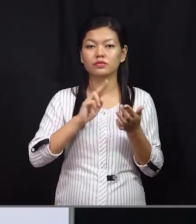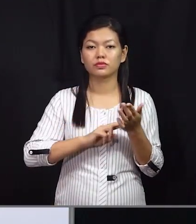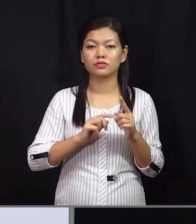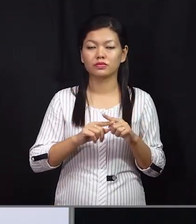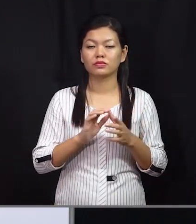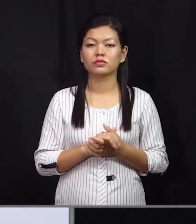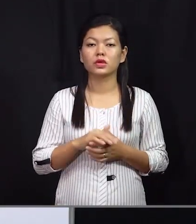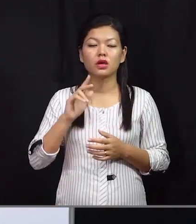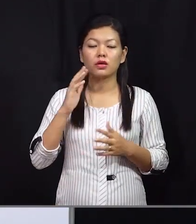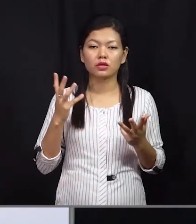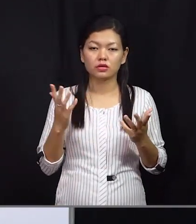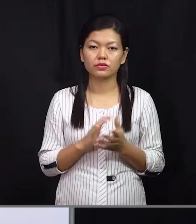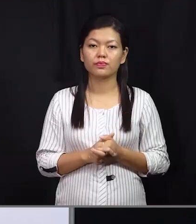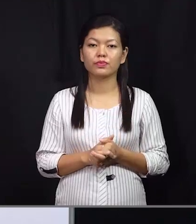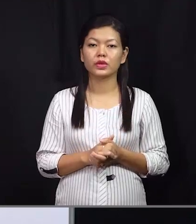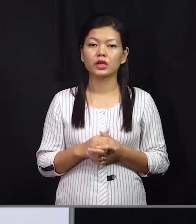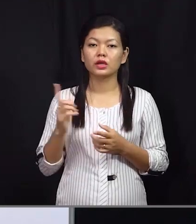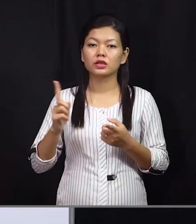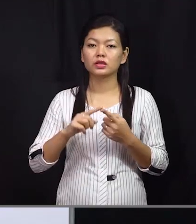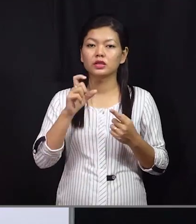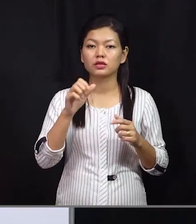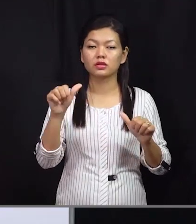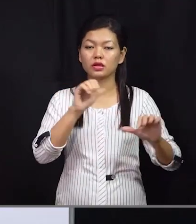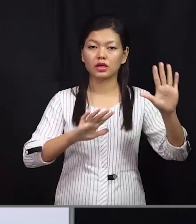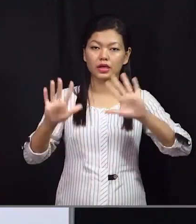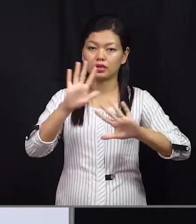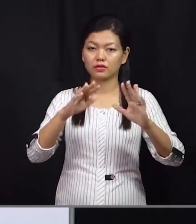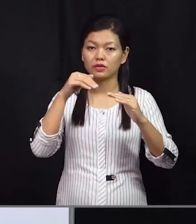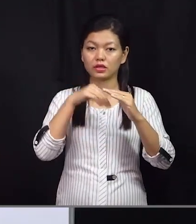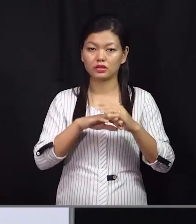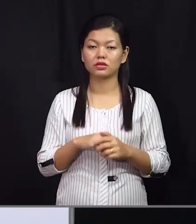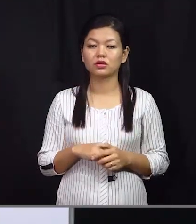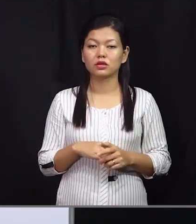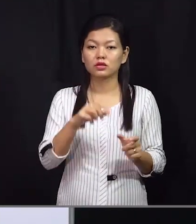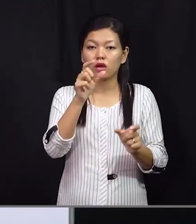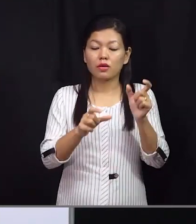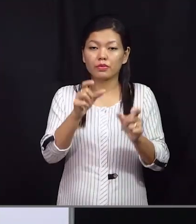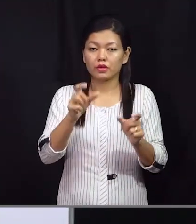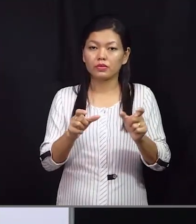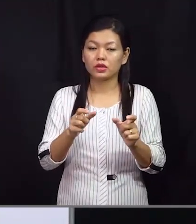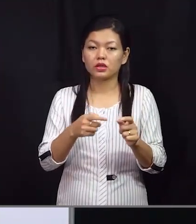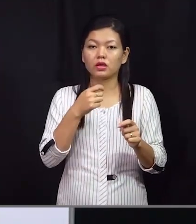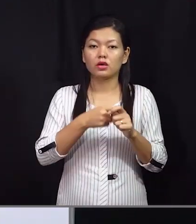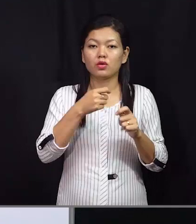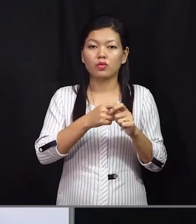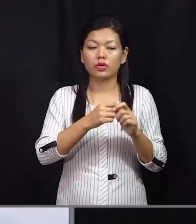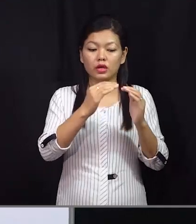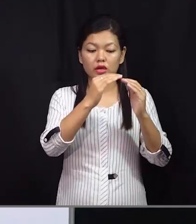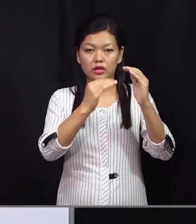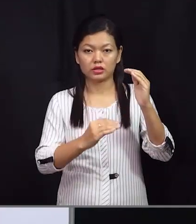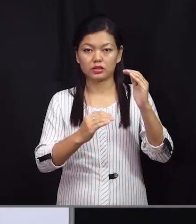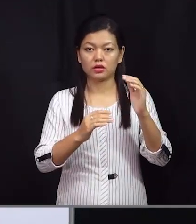meaning. It is that economic activity under which people work for others and receive remuneration in